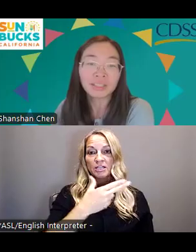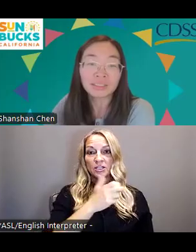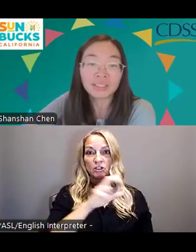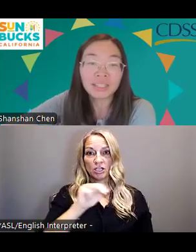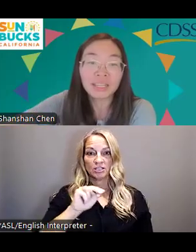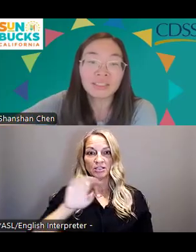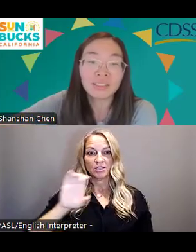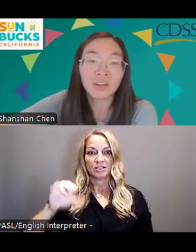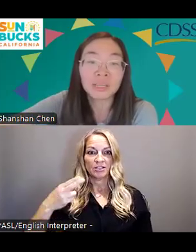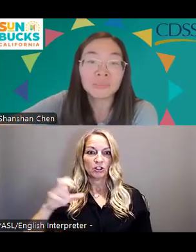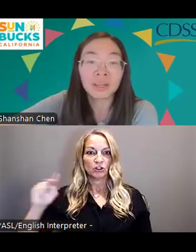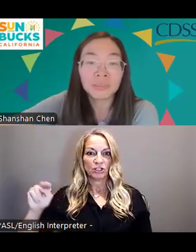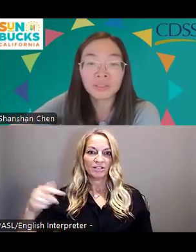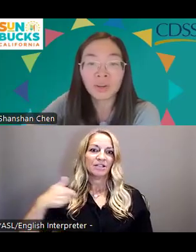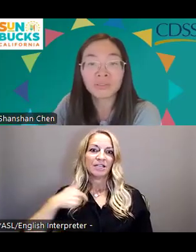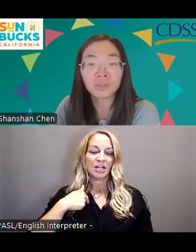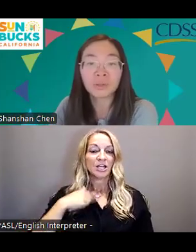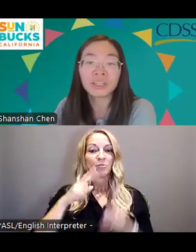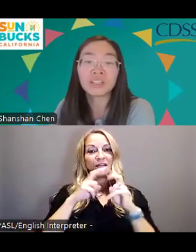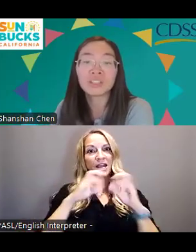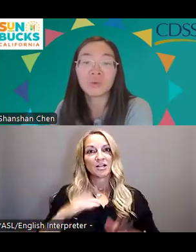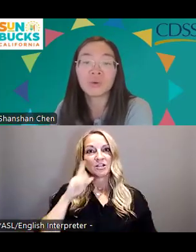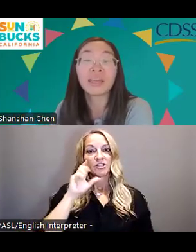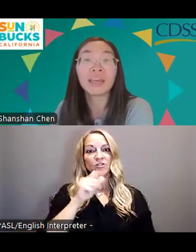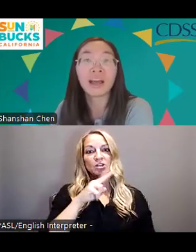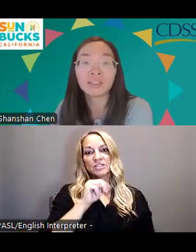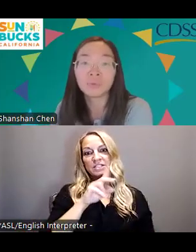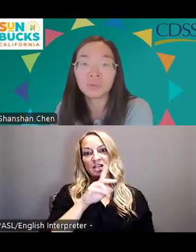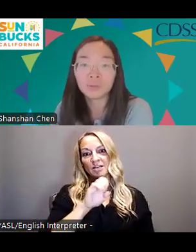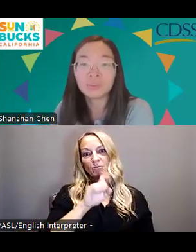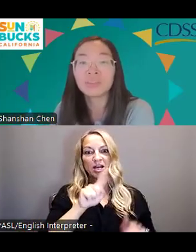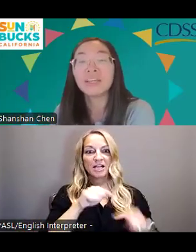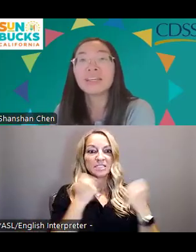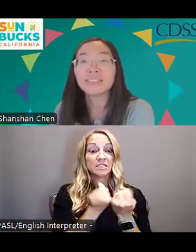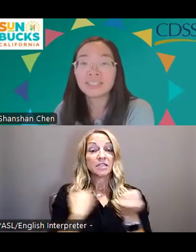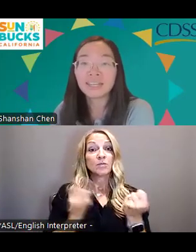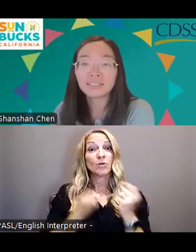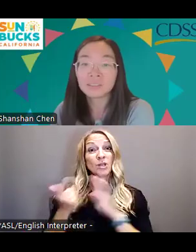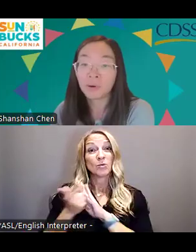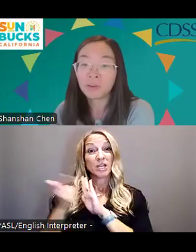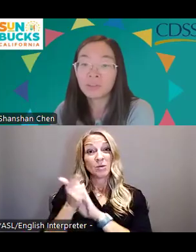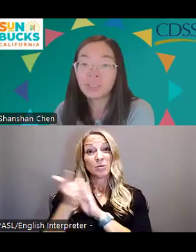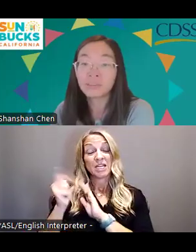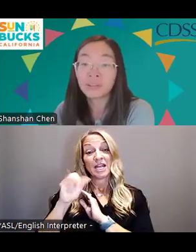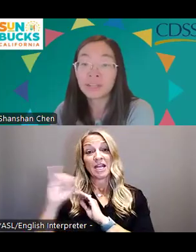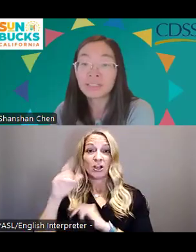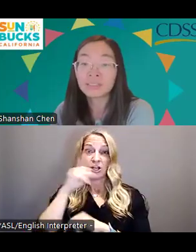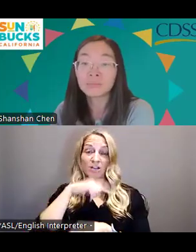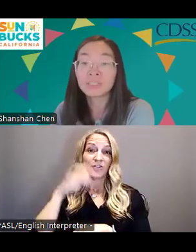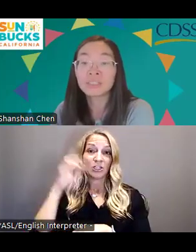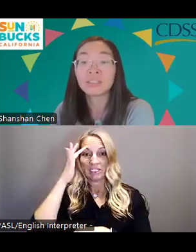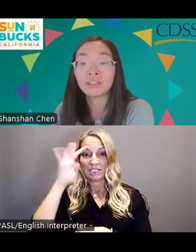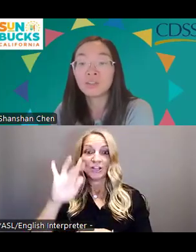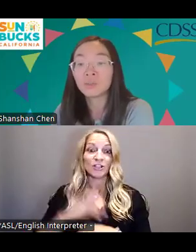reminder that the CDSS currently prohibits artificial intelligence or AI tool use. CDSS partners and